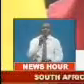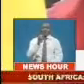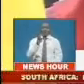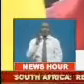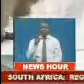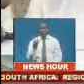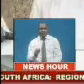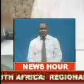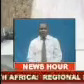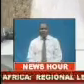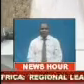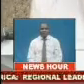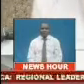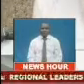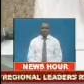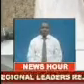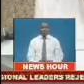Ebola disease.